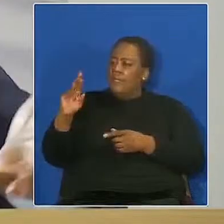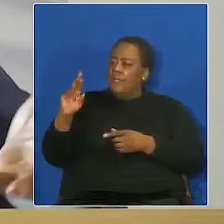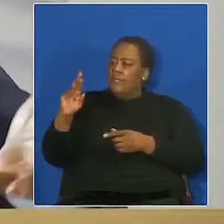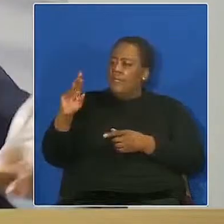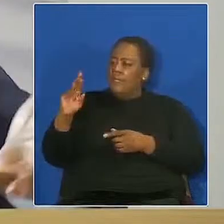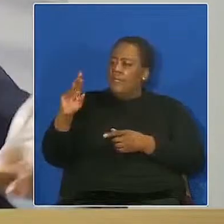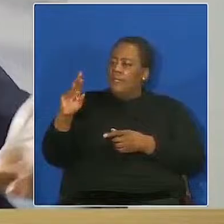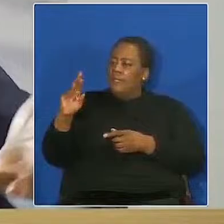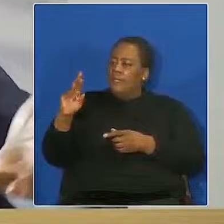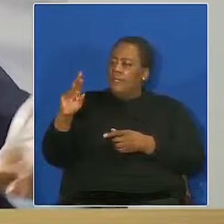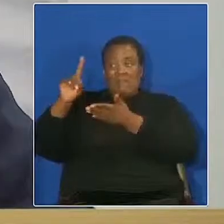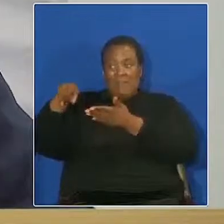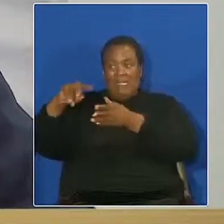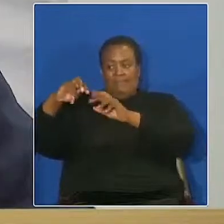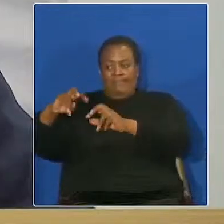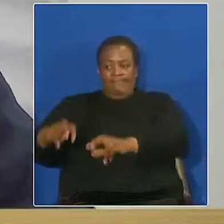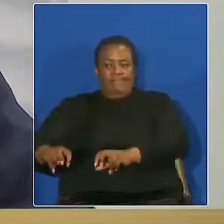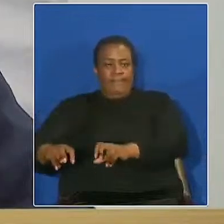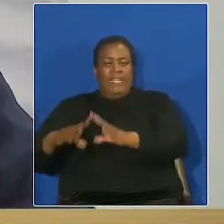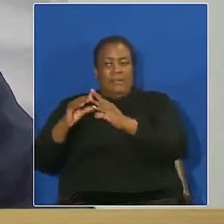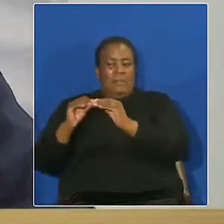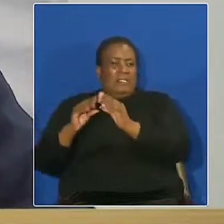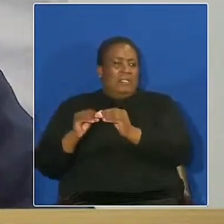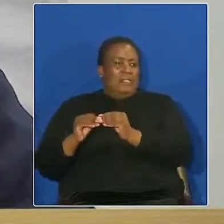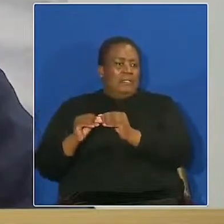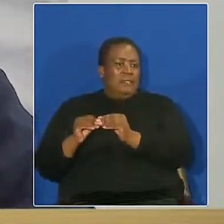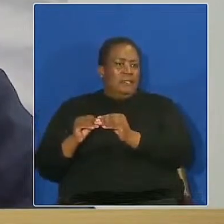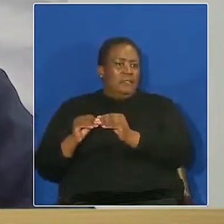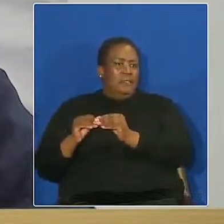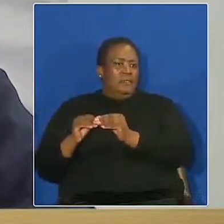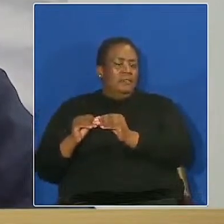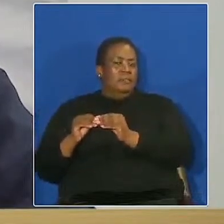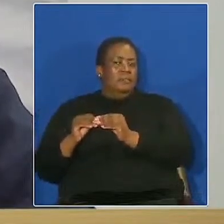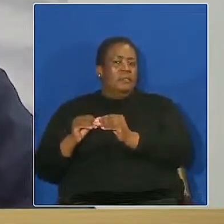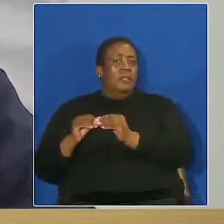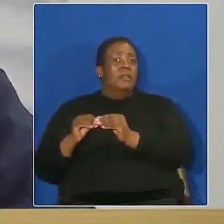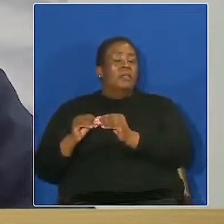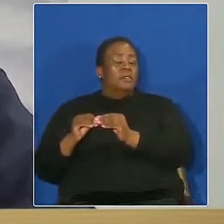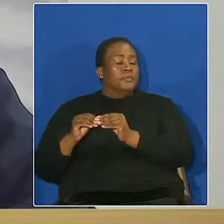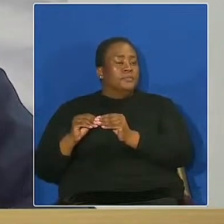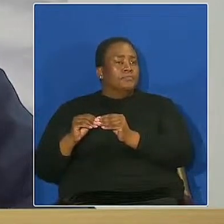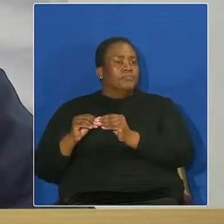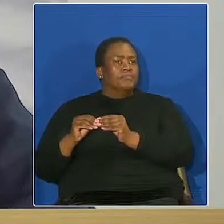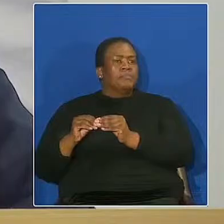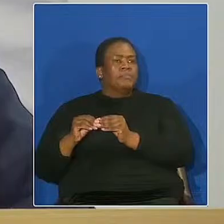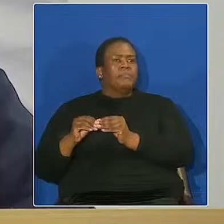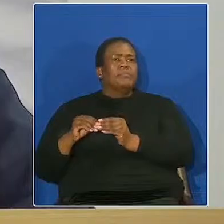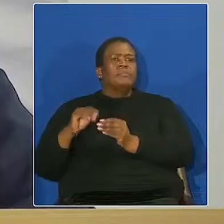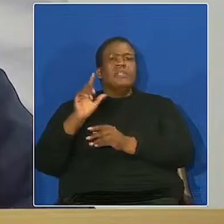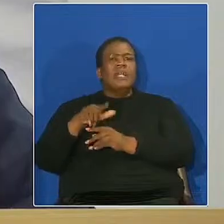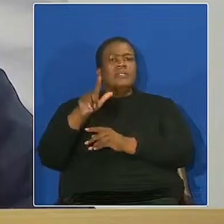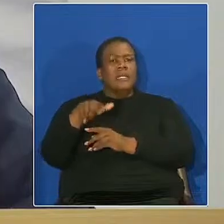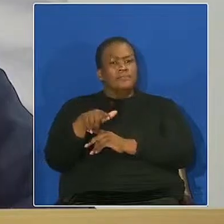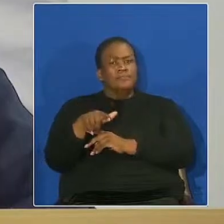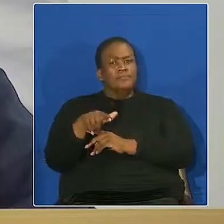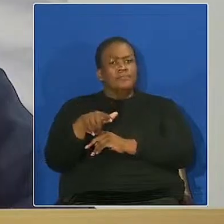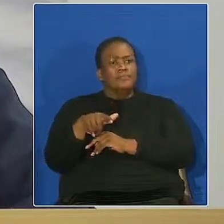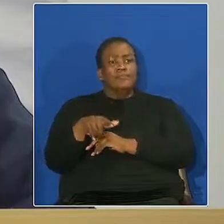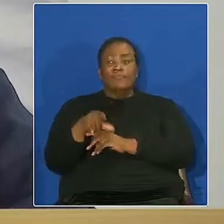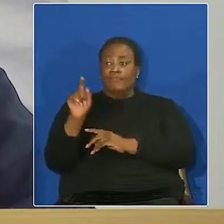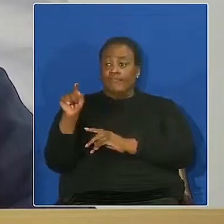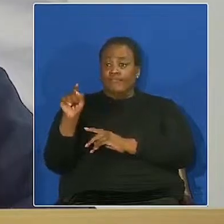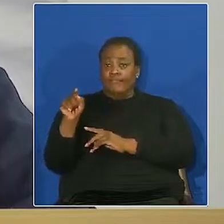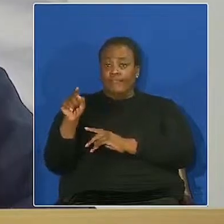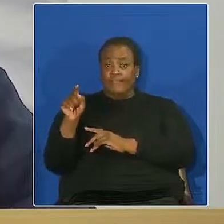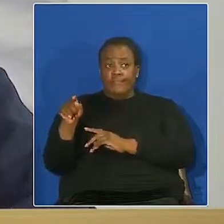investigated in a meeting. And then coming fast forward to this, where Mr.